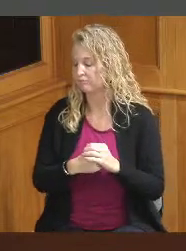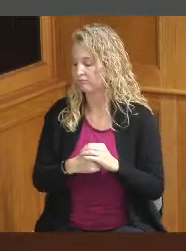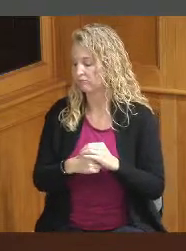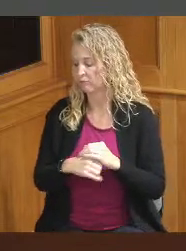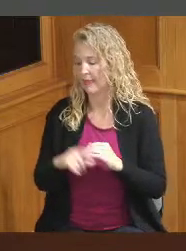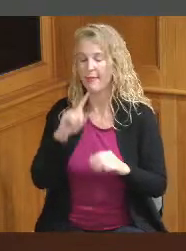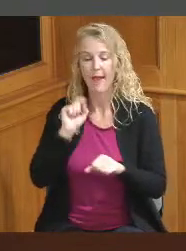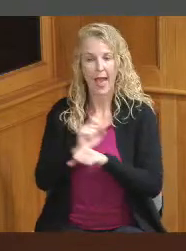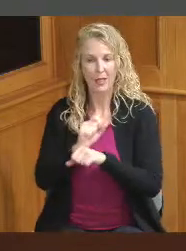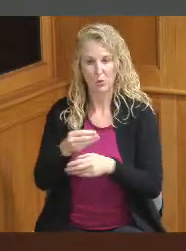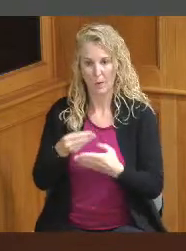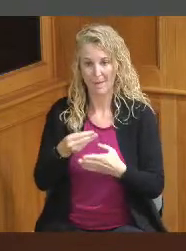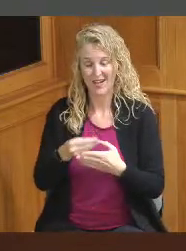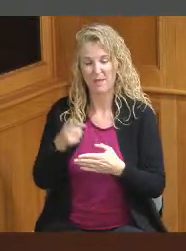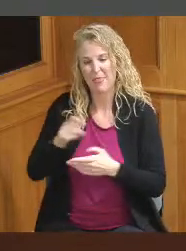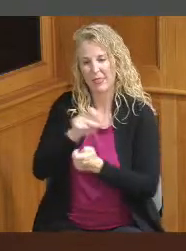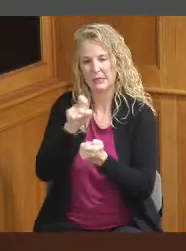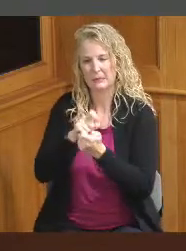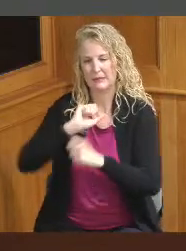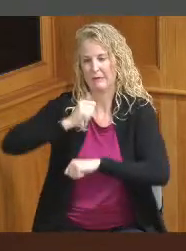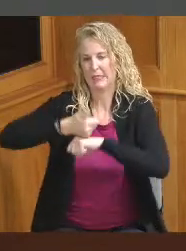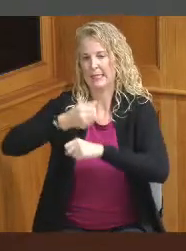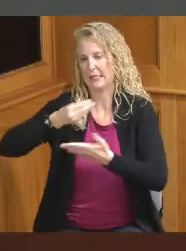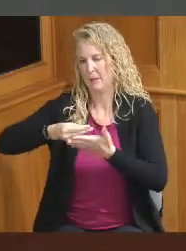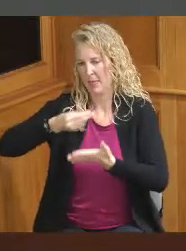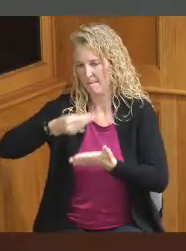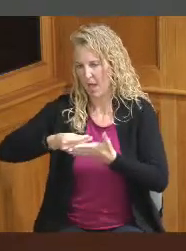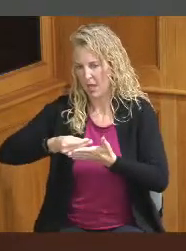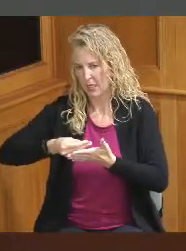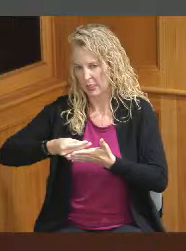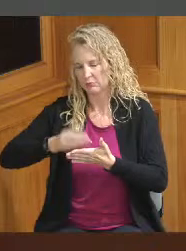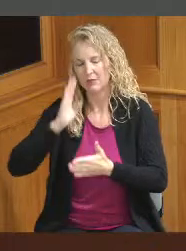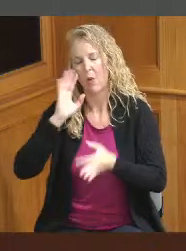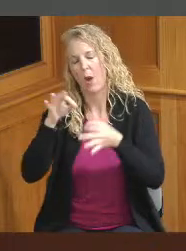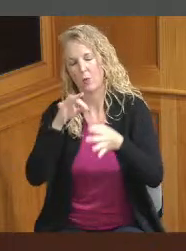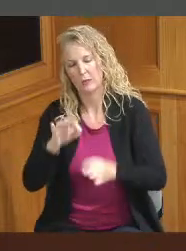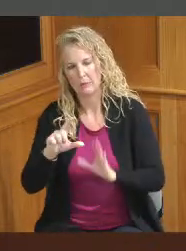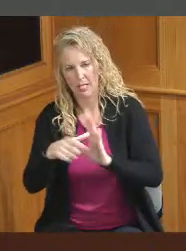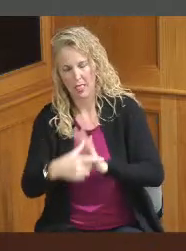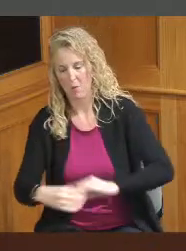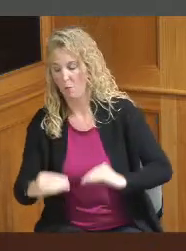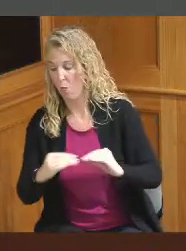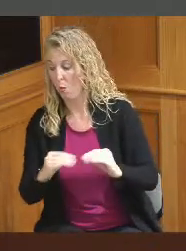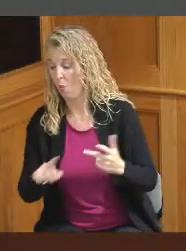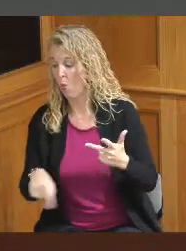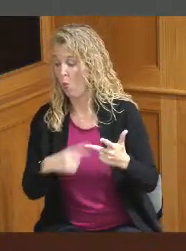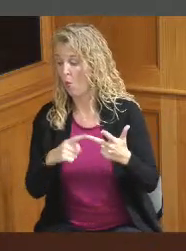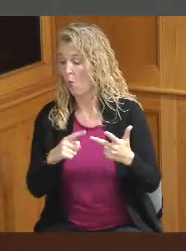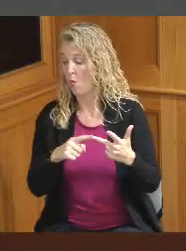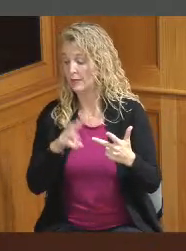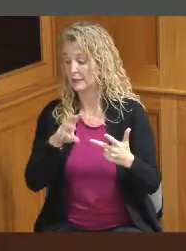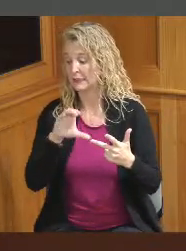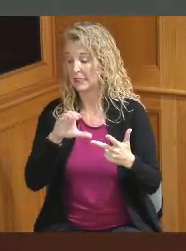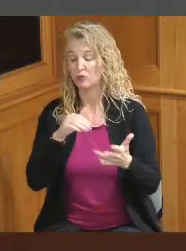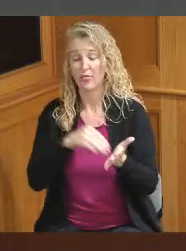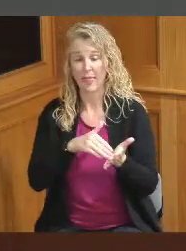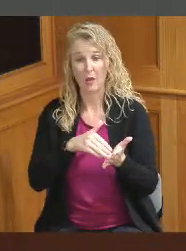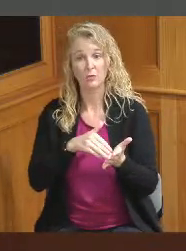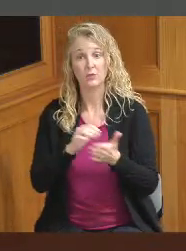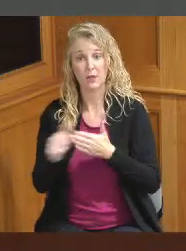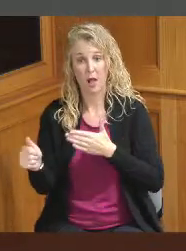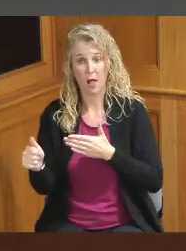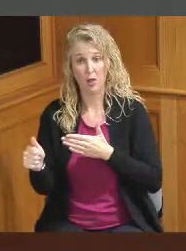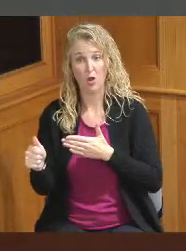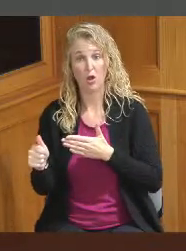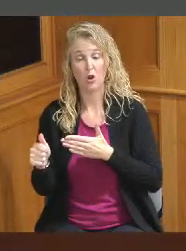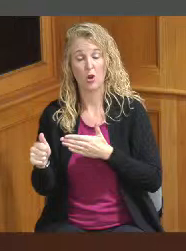actual grant. This appropriates the dollars for that. Hold off on a further explanation until we get to it. And then we have a $600,000 item